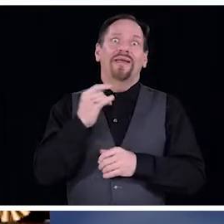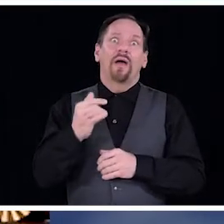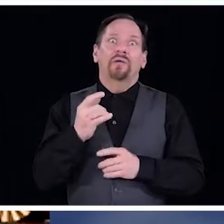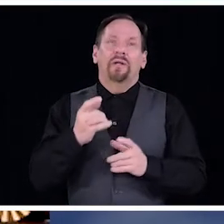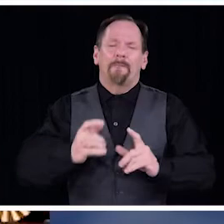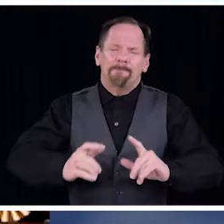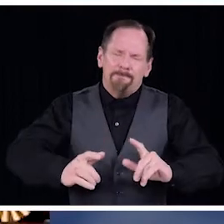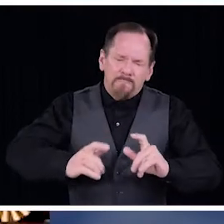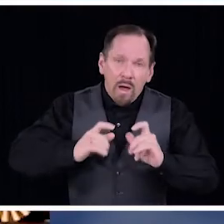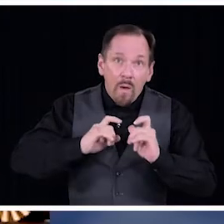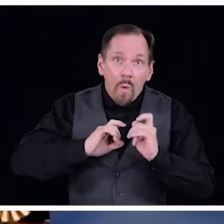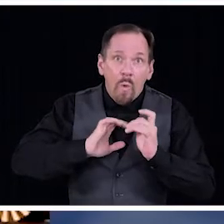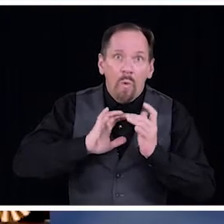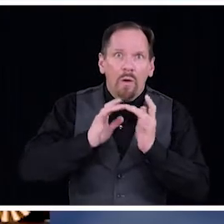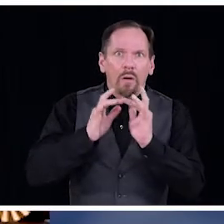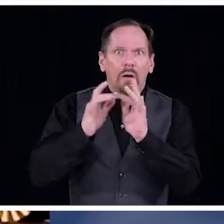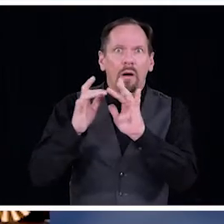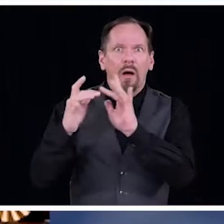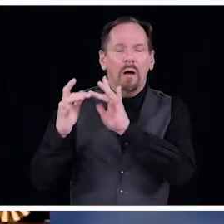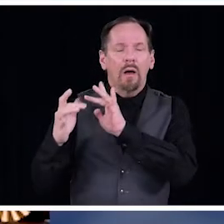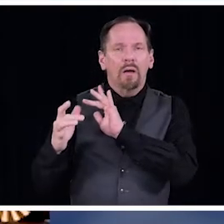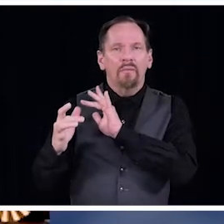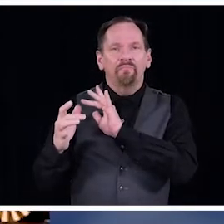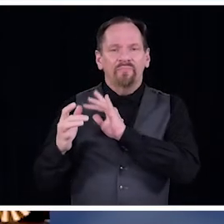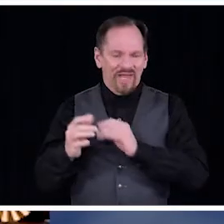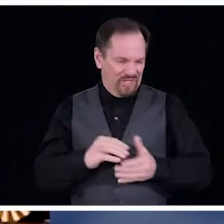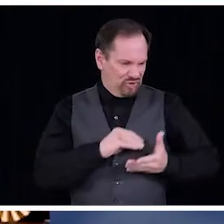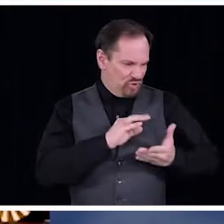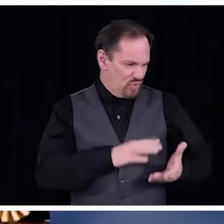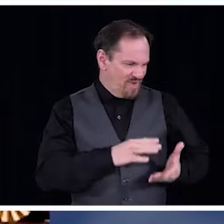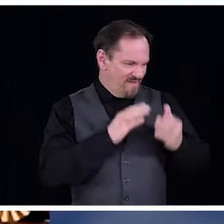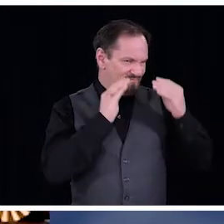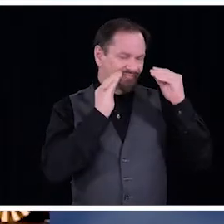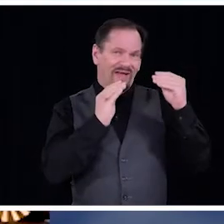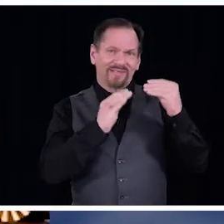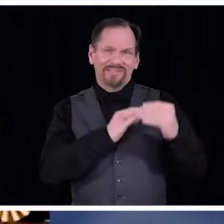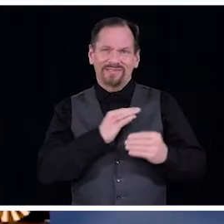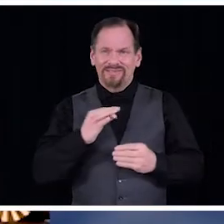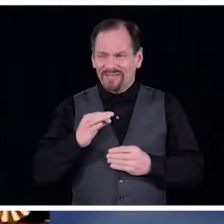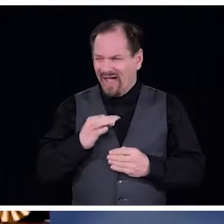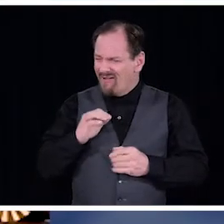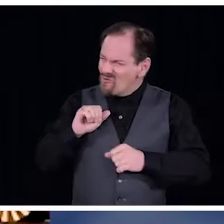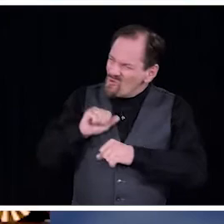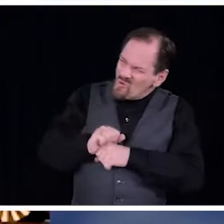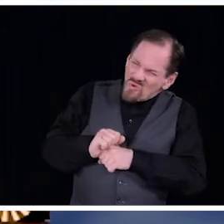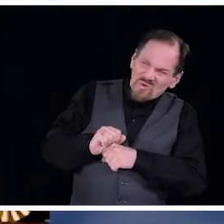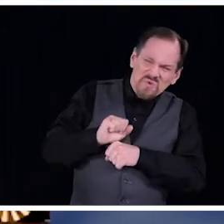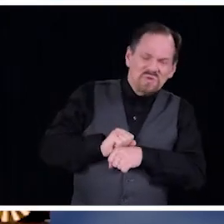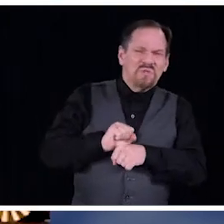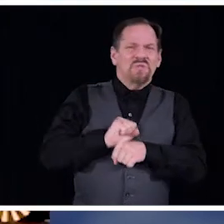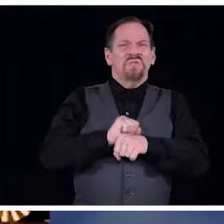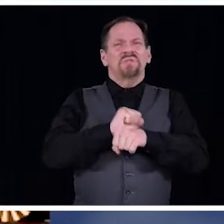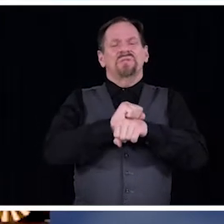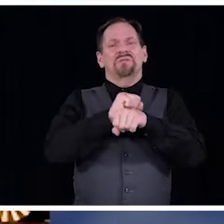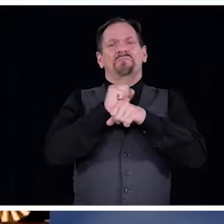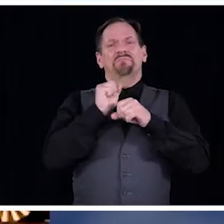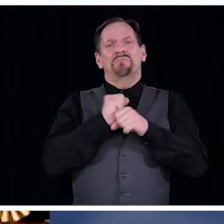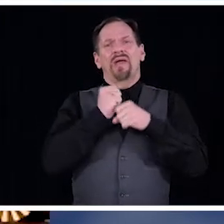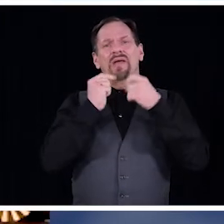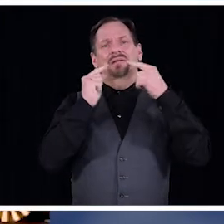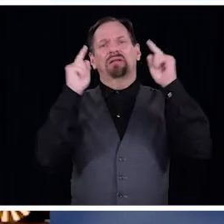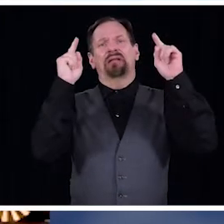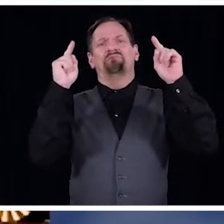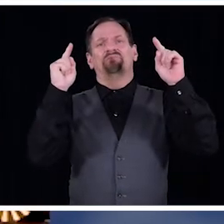capability. Students, faculty, and staff worked incredibly hard and with great purpose to make this productive.